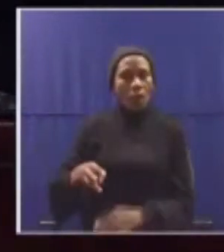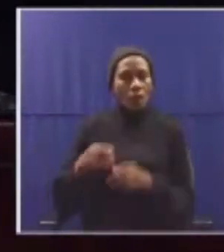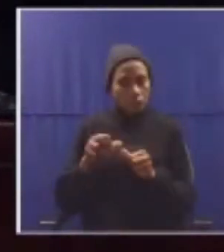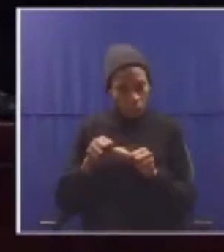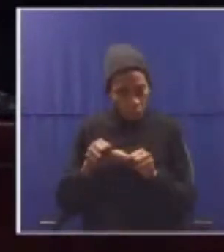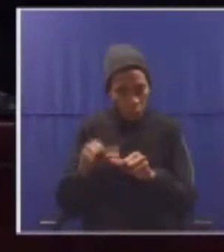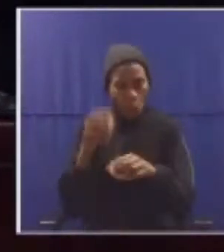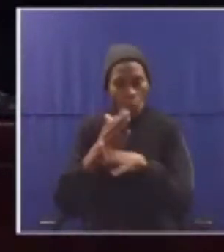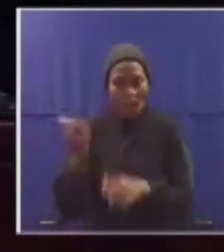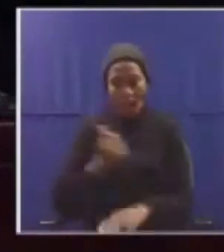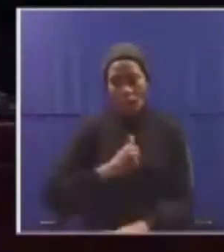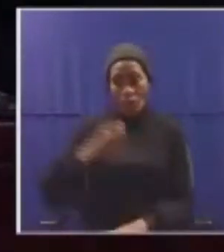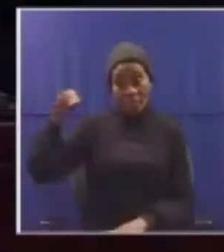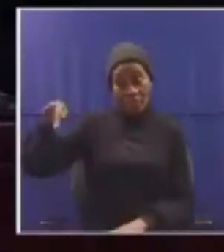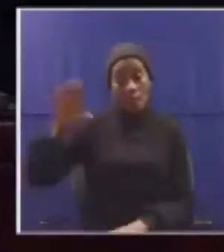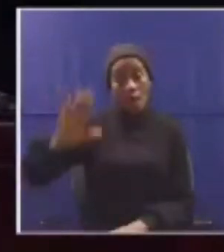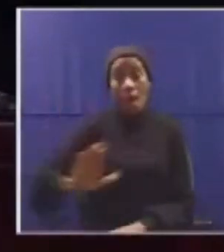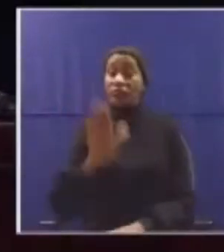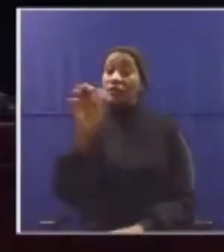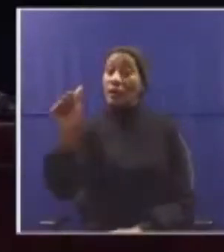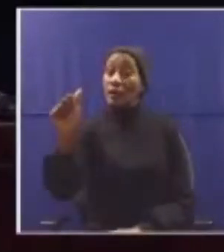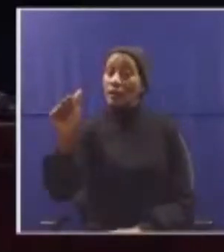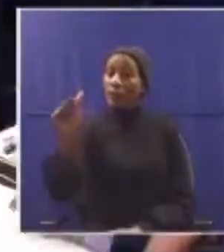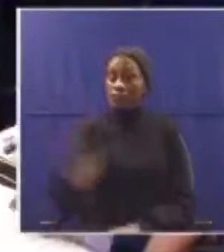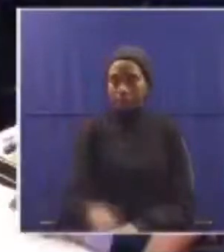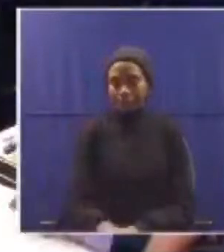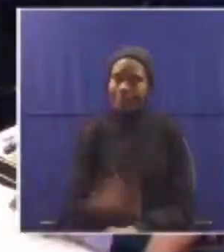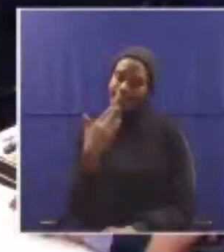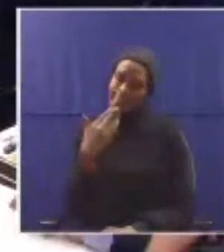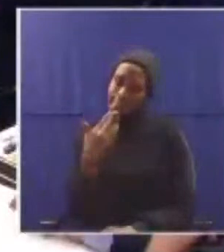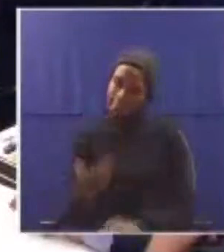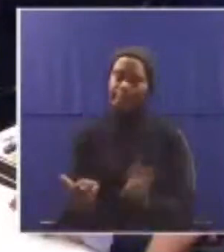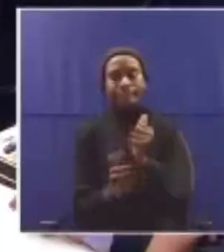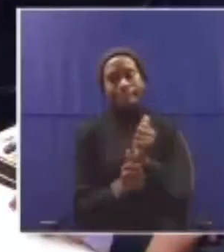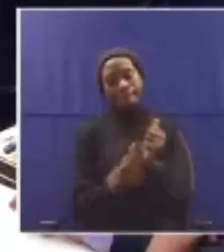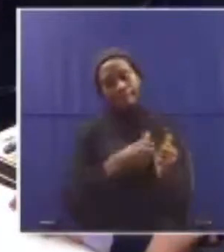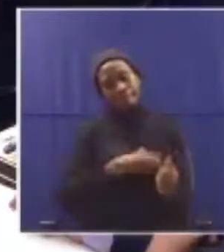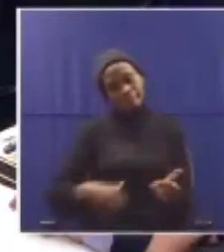continent. Thank you very much. Thank you, Honorable Deputy President.